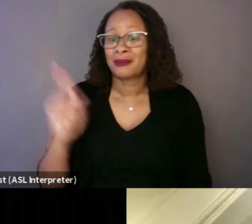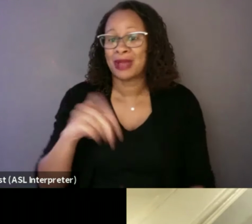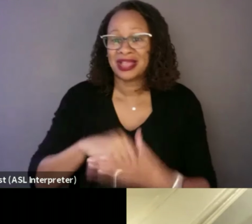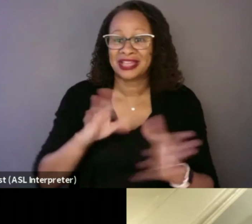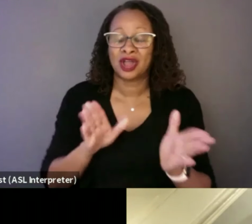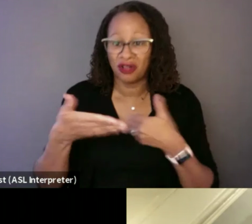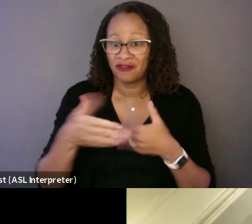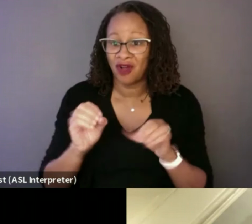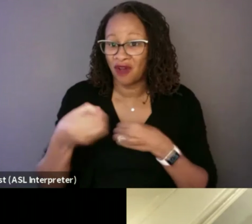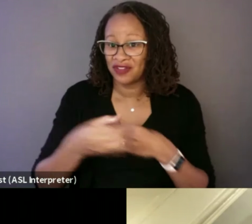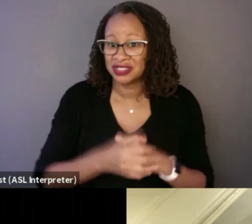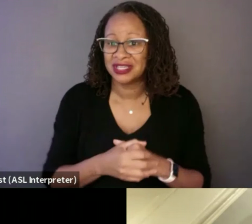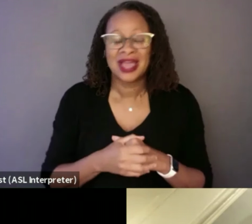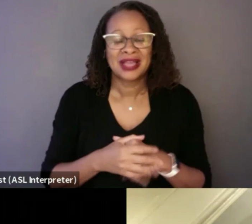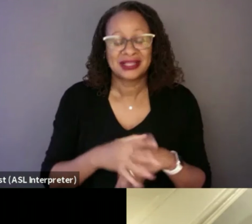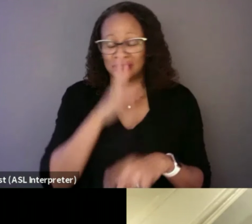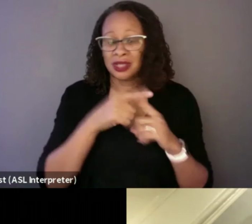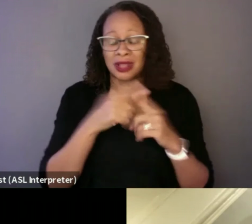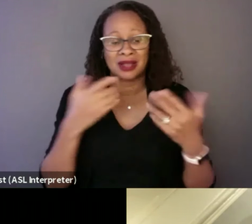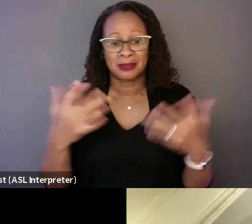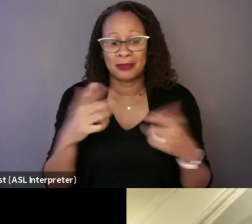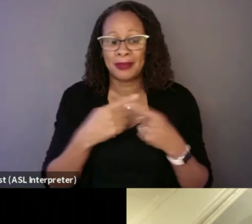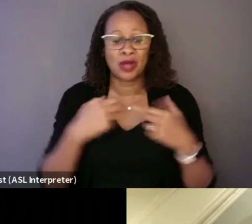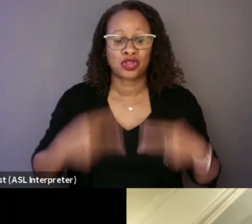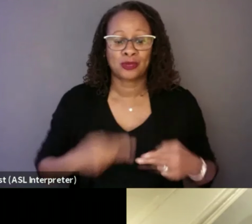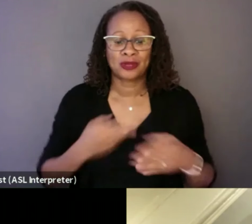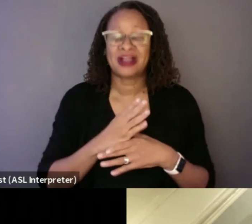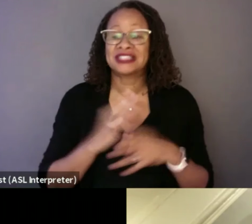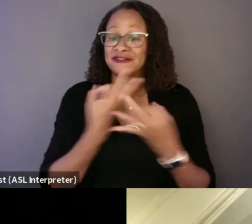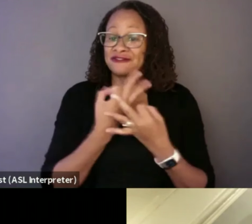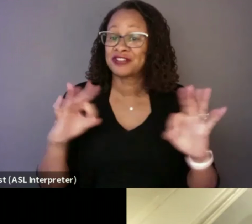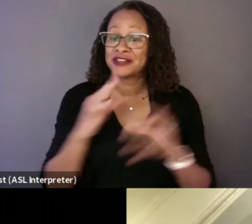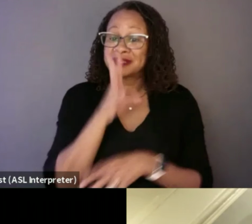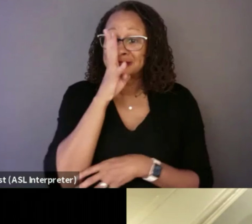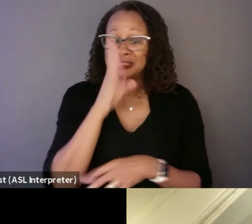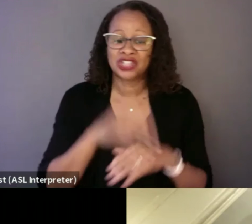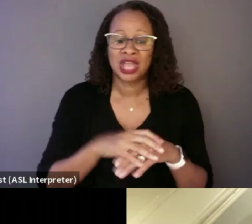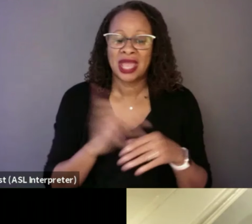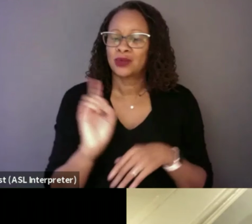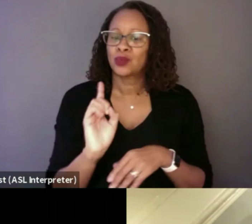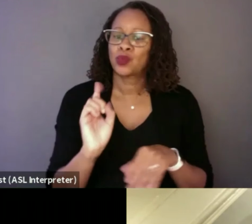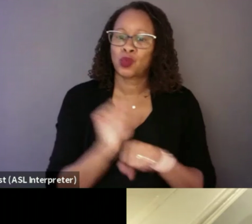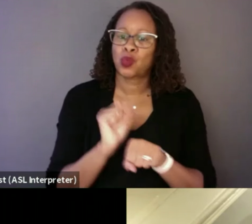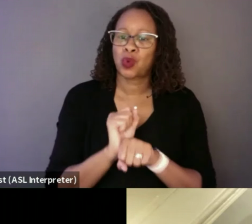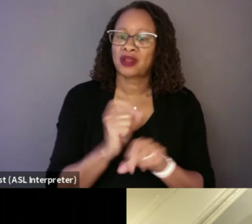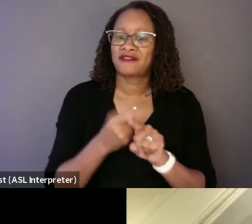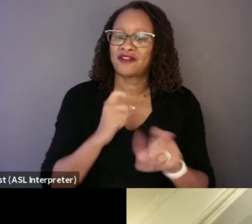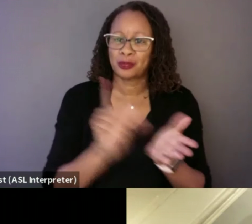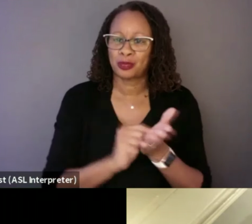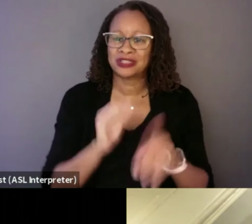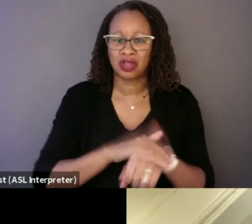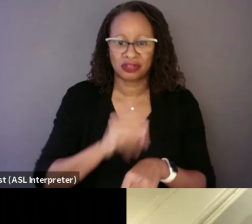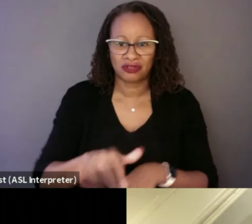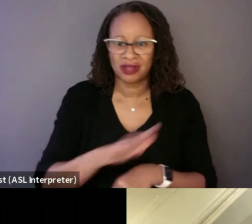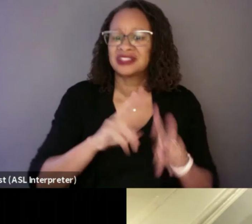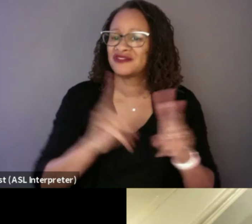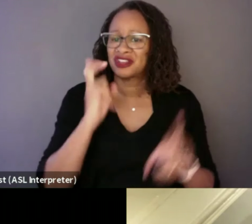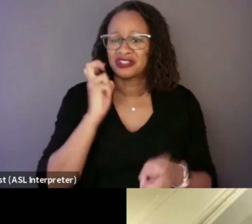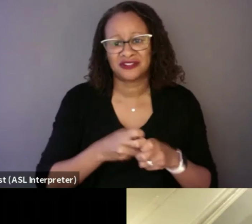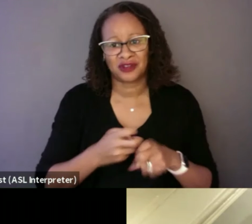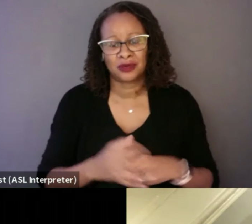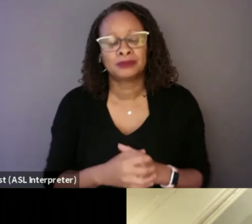of human rights and freedom of speech and conditions to work from the press on the ground. It's very difficult.